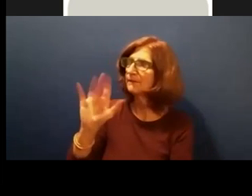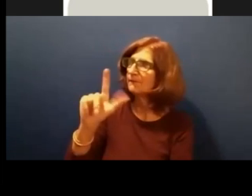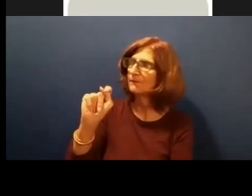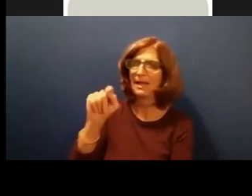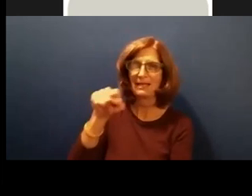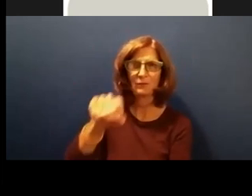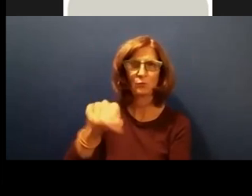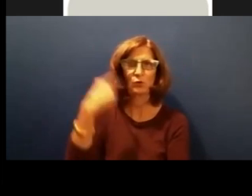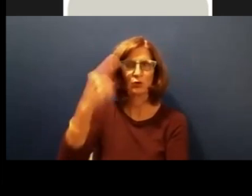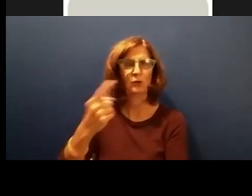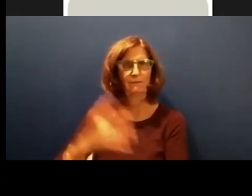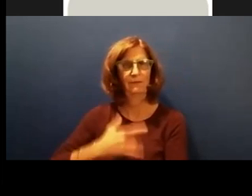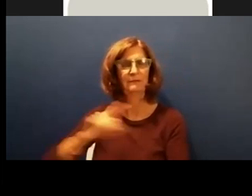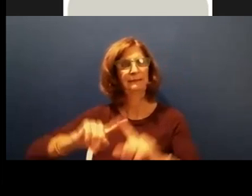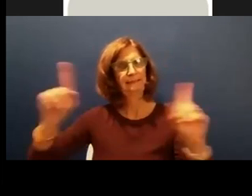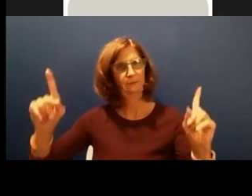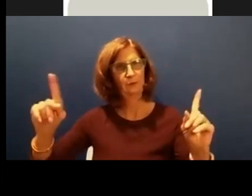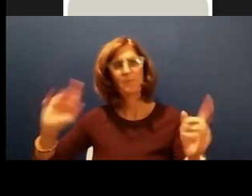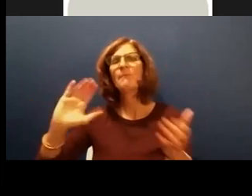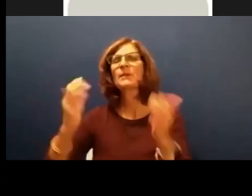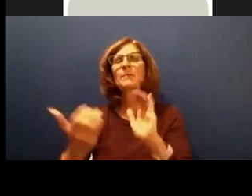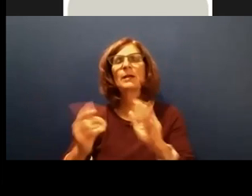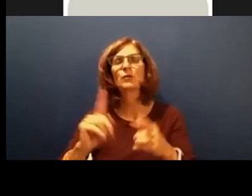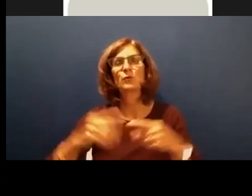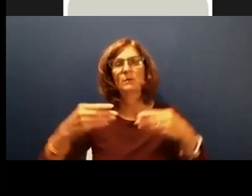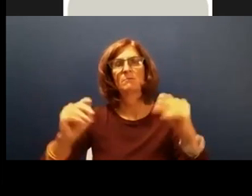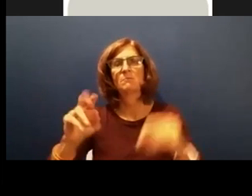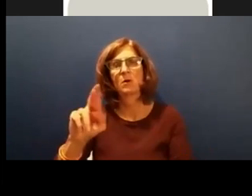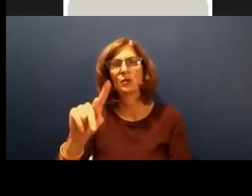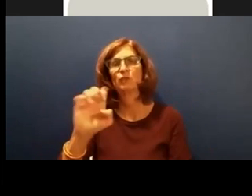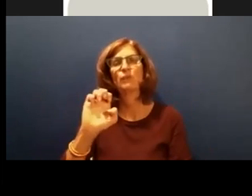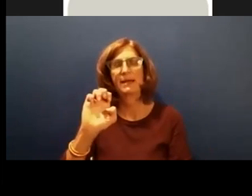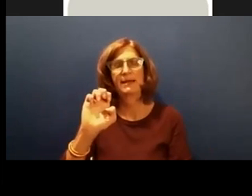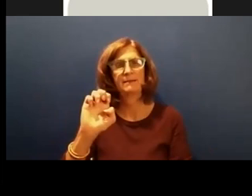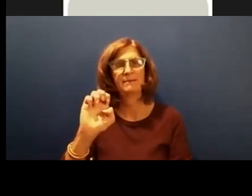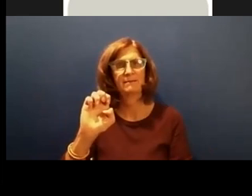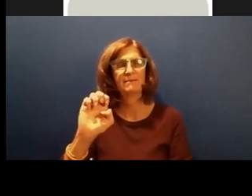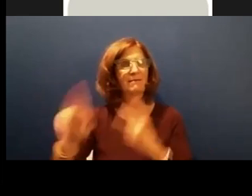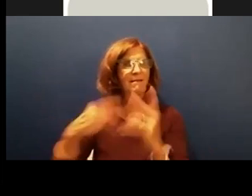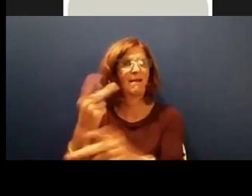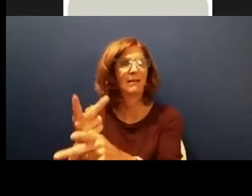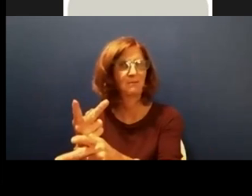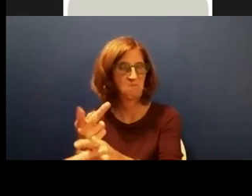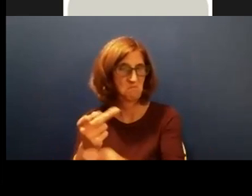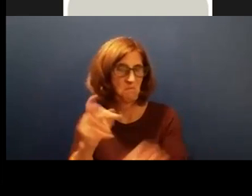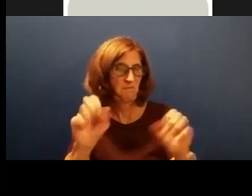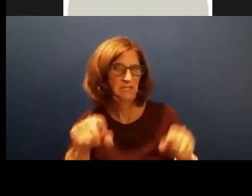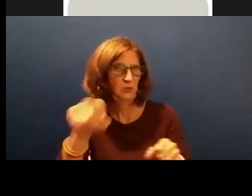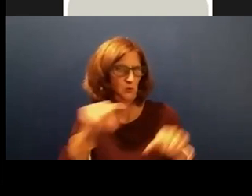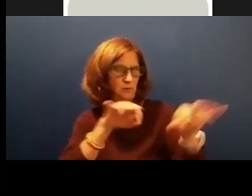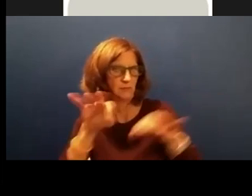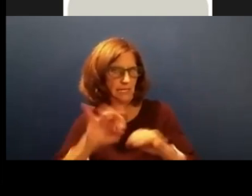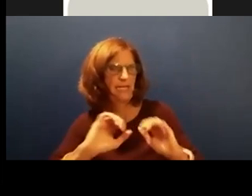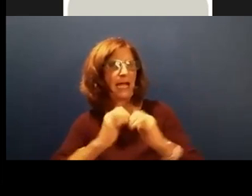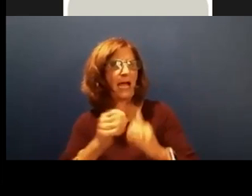be different than the ones at market rate. Could you talk a little bit about how you plan to ensure